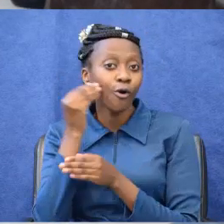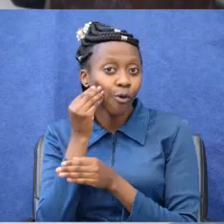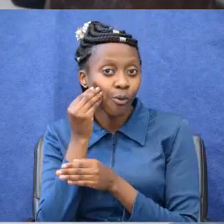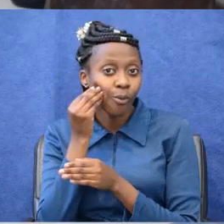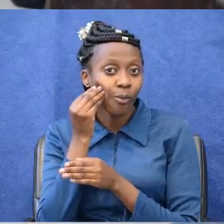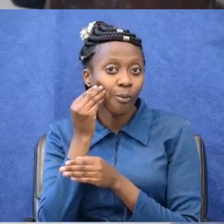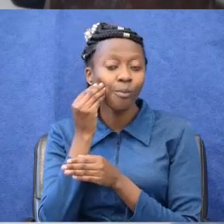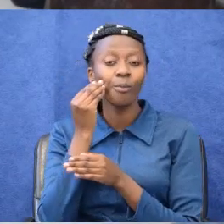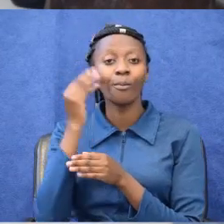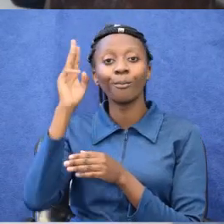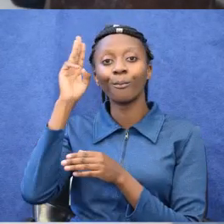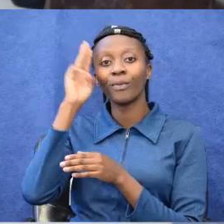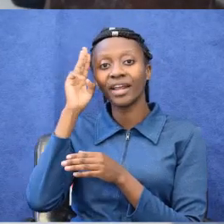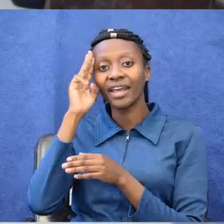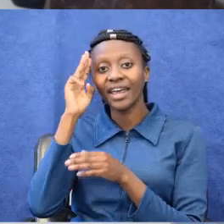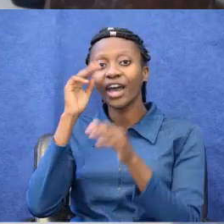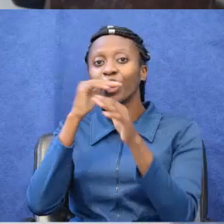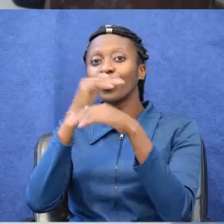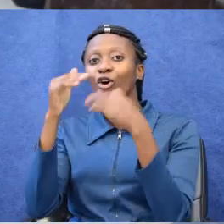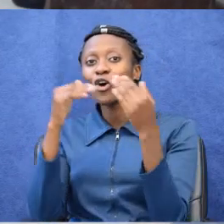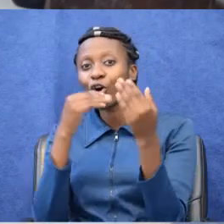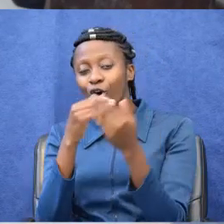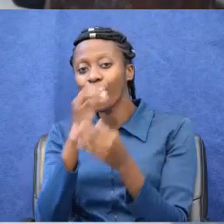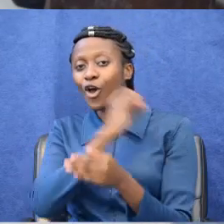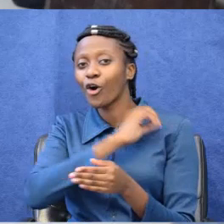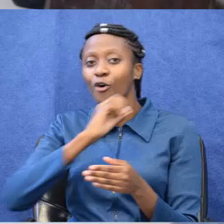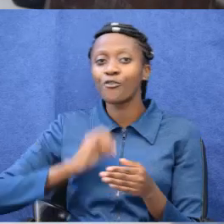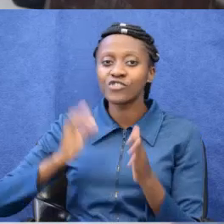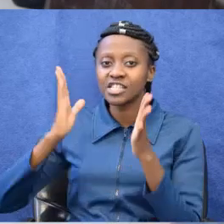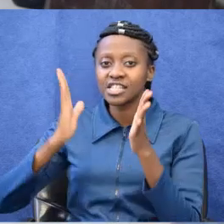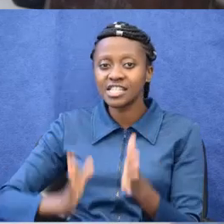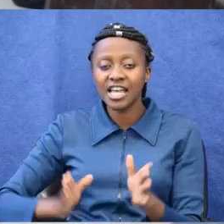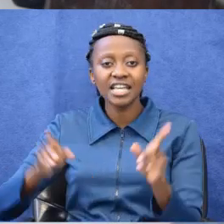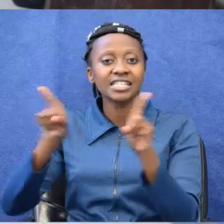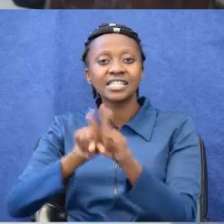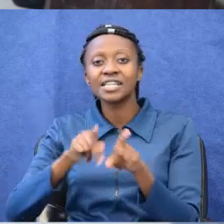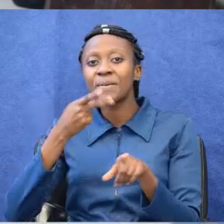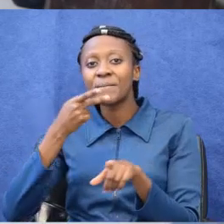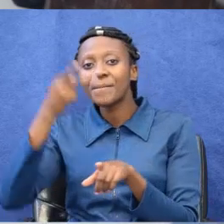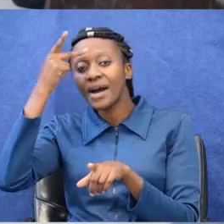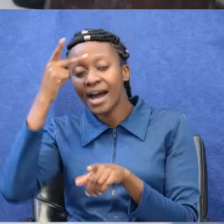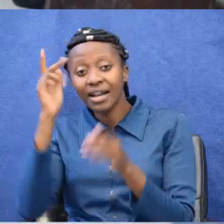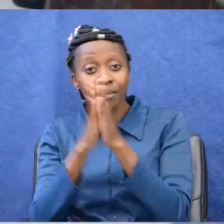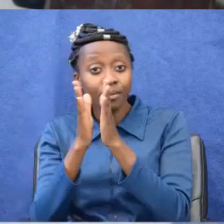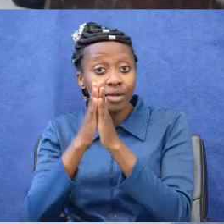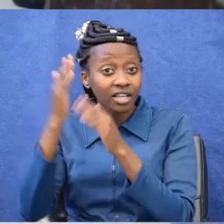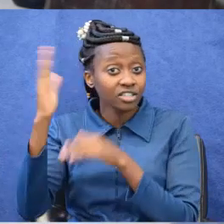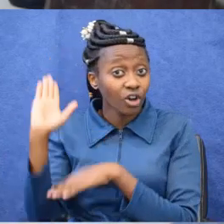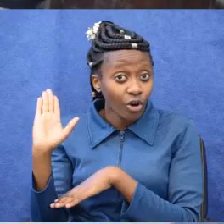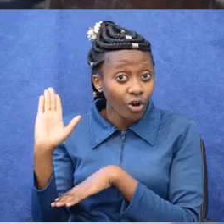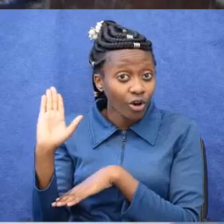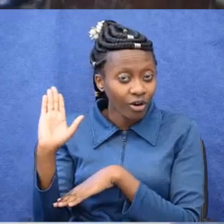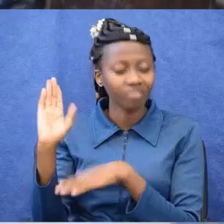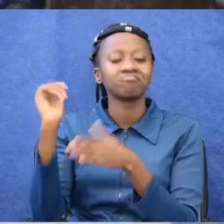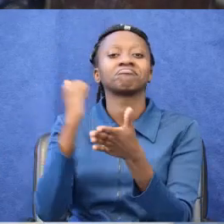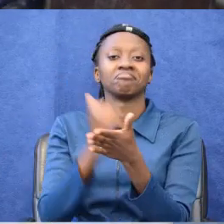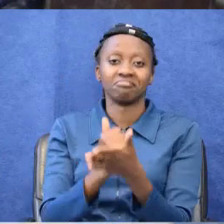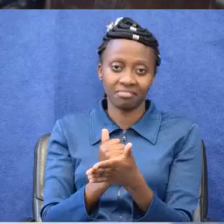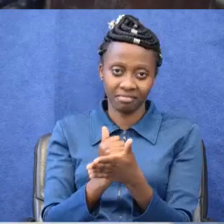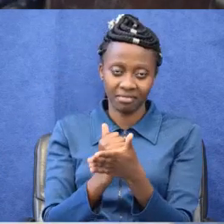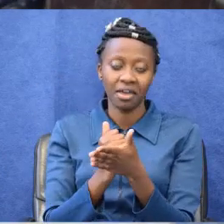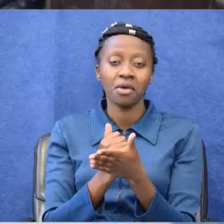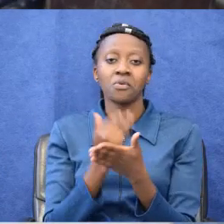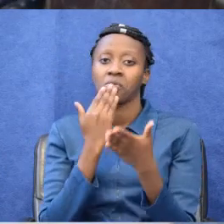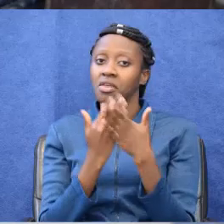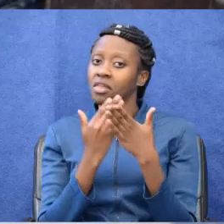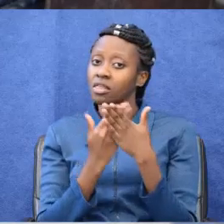home, our brigaders, the officers, our parents, everybody there, praise the Lord. Amen. We really